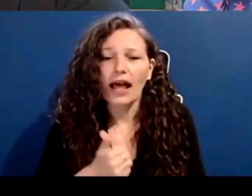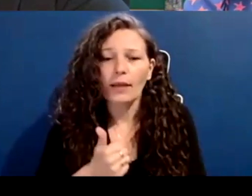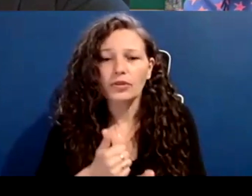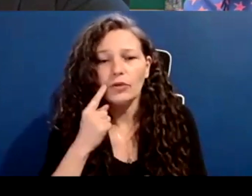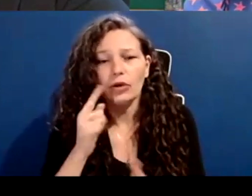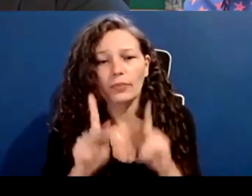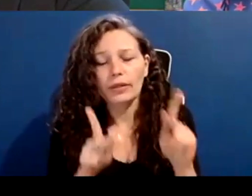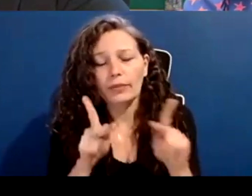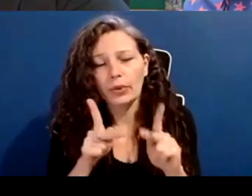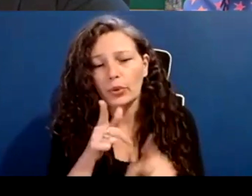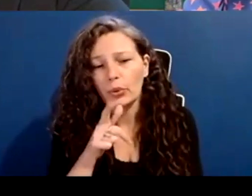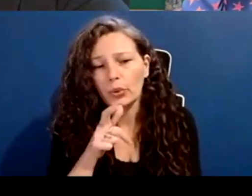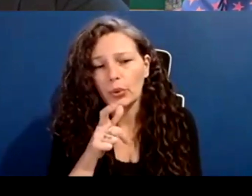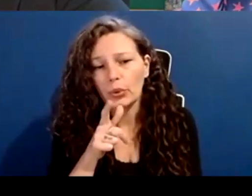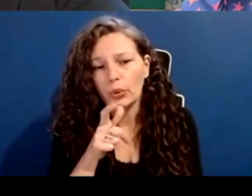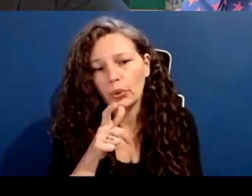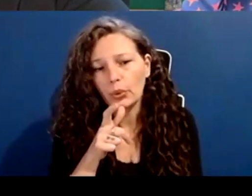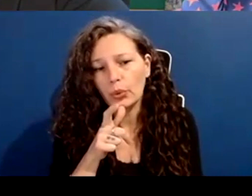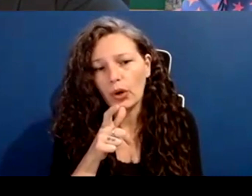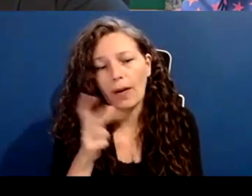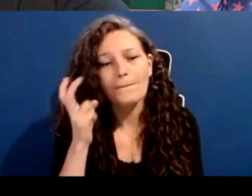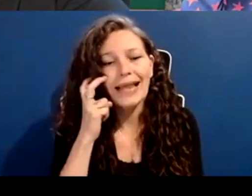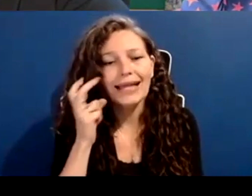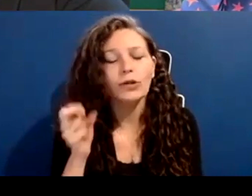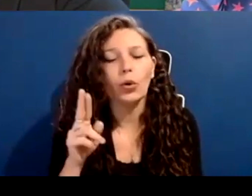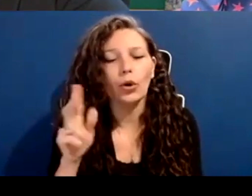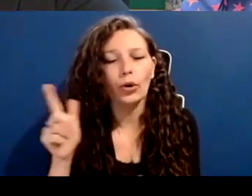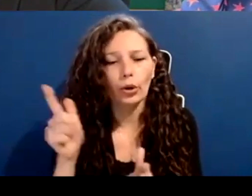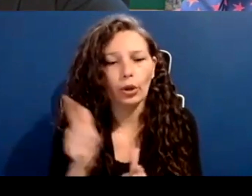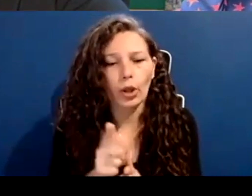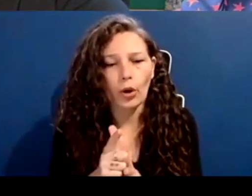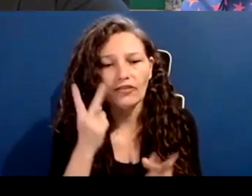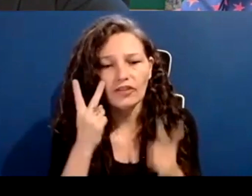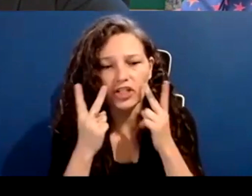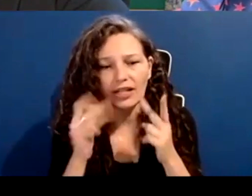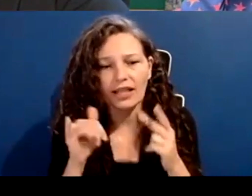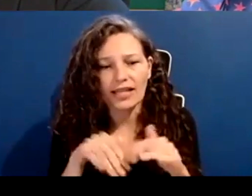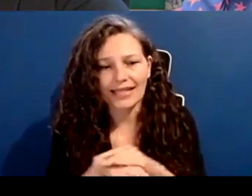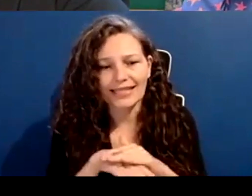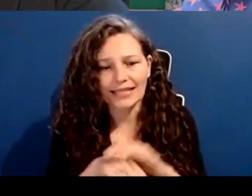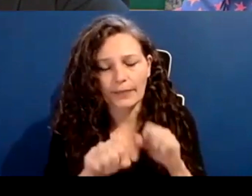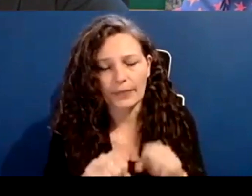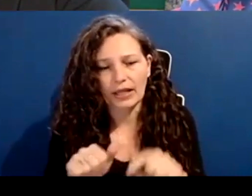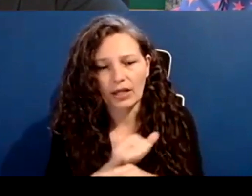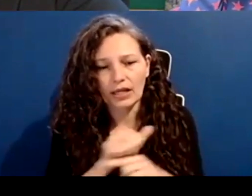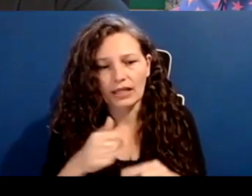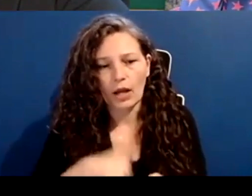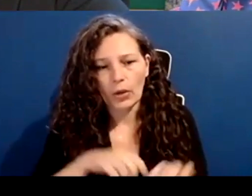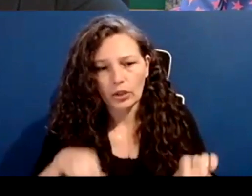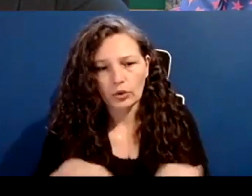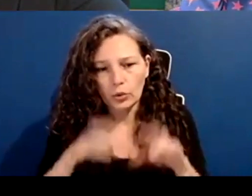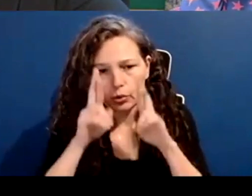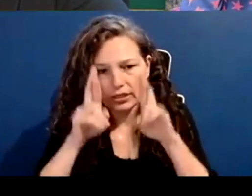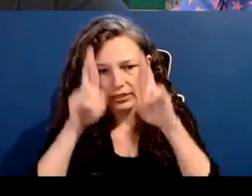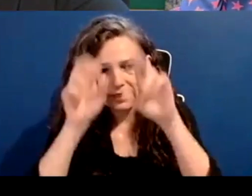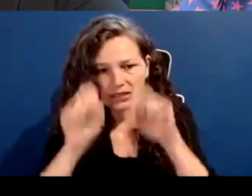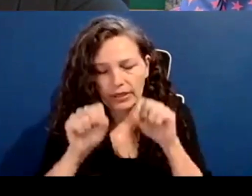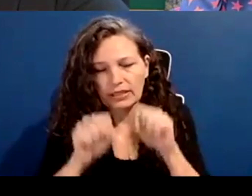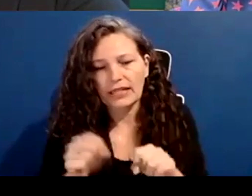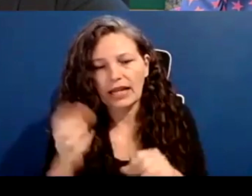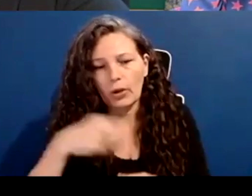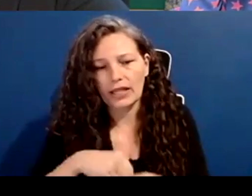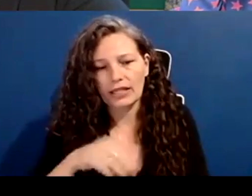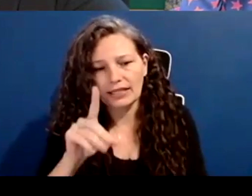who are blind or low vision, and is an accessibility practice we do here at RespectAbility and in the disability community